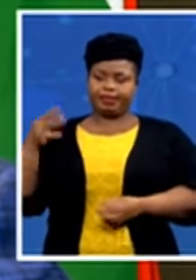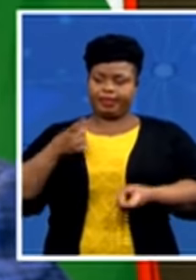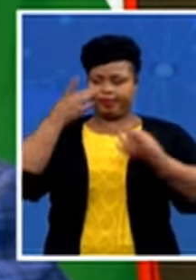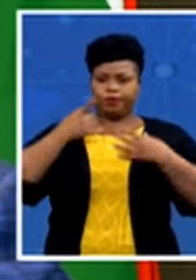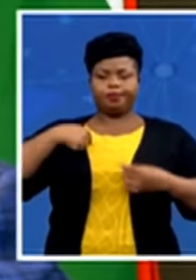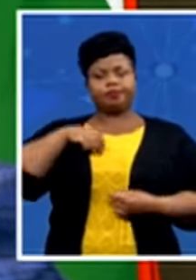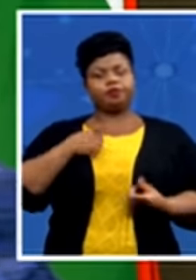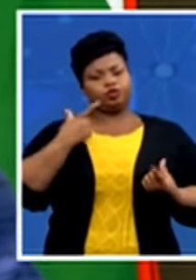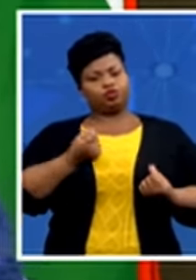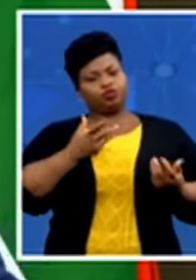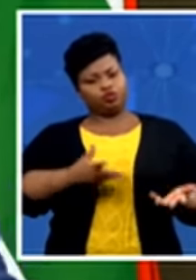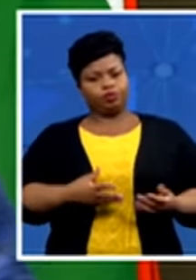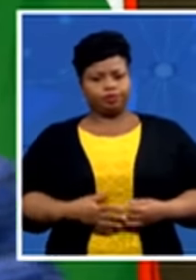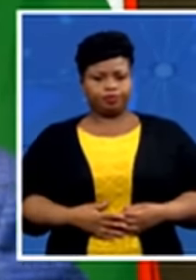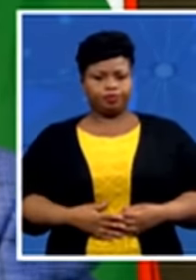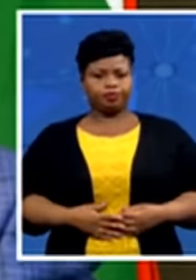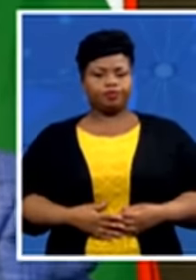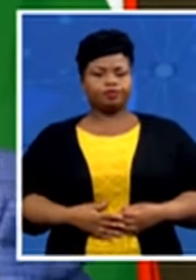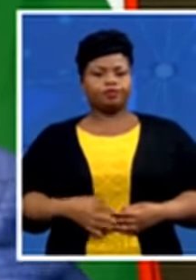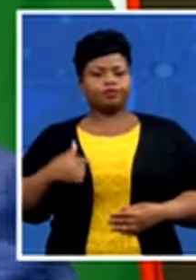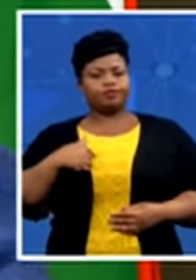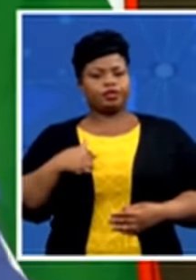would like to leave it, Minister, on corruption.